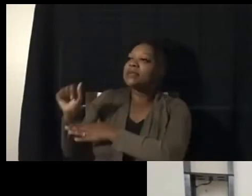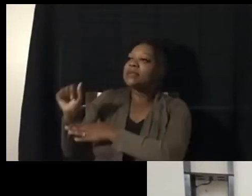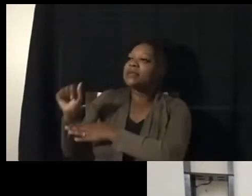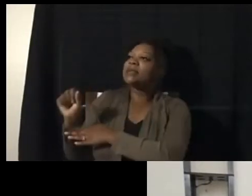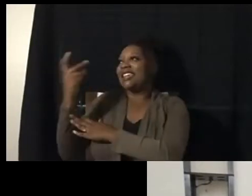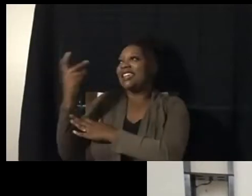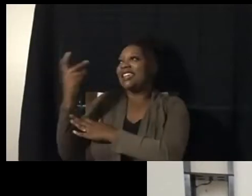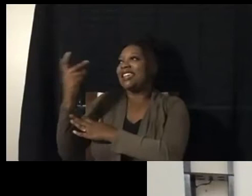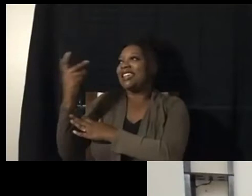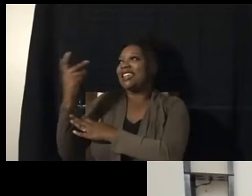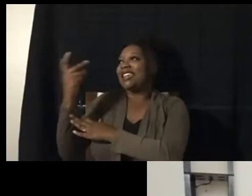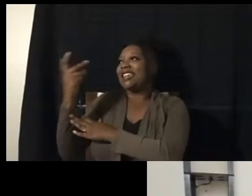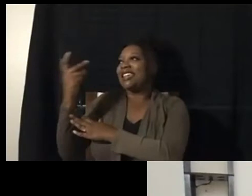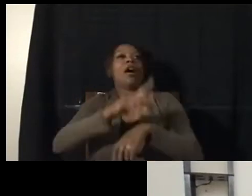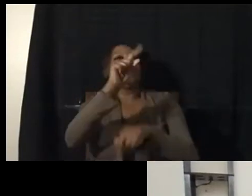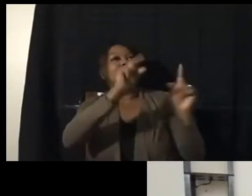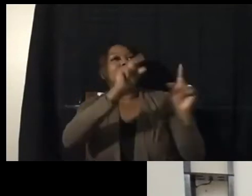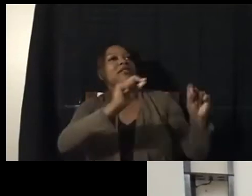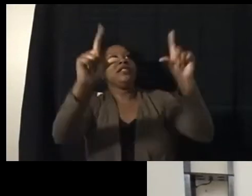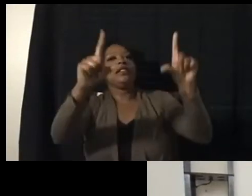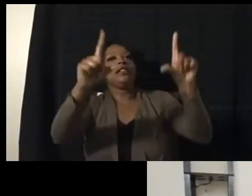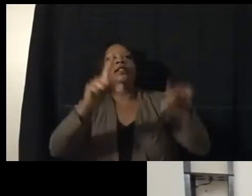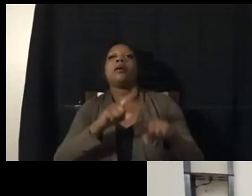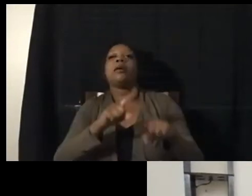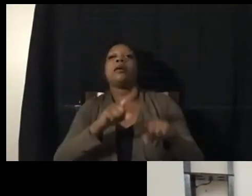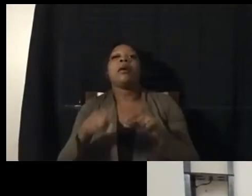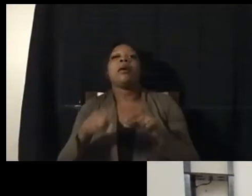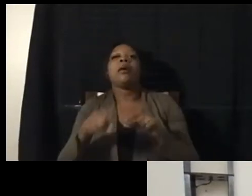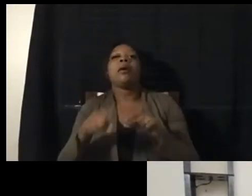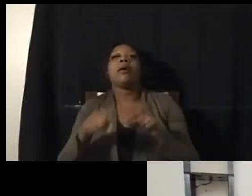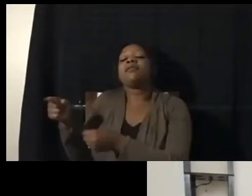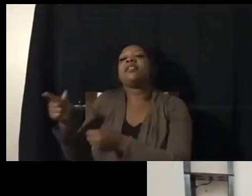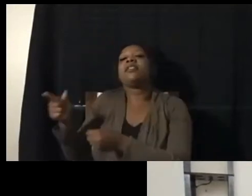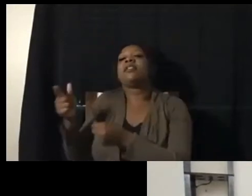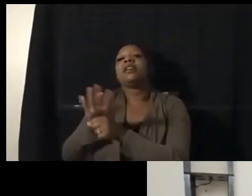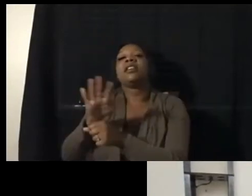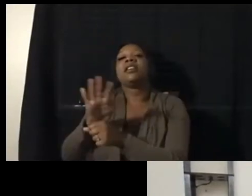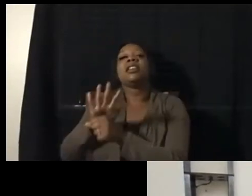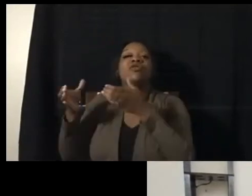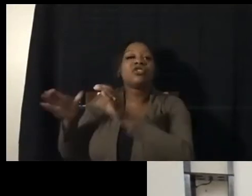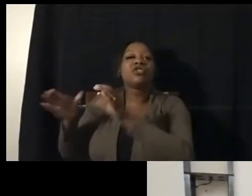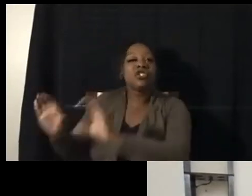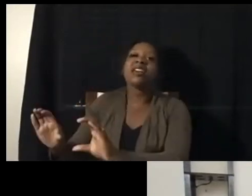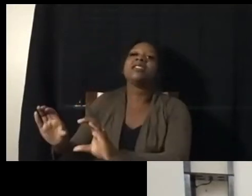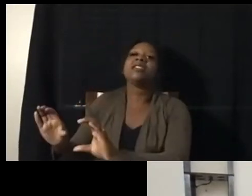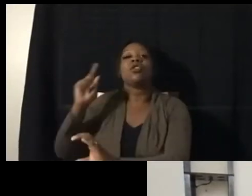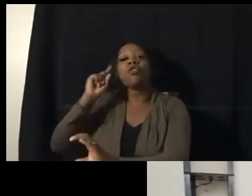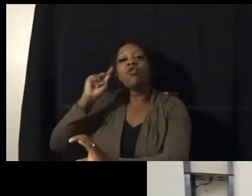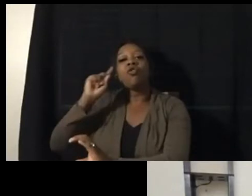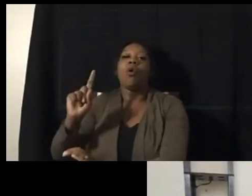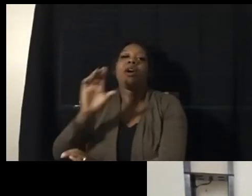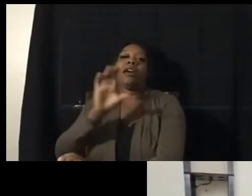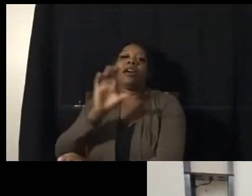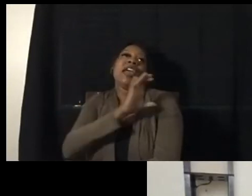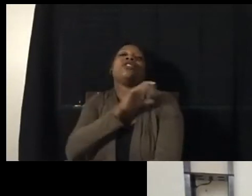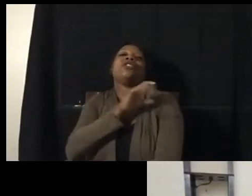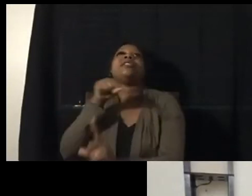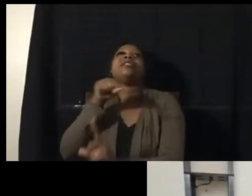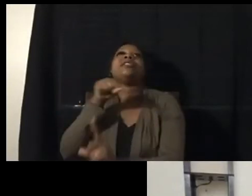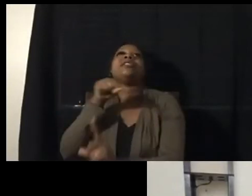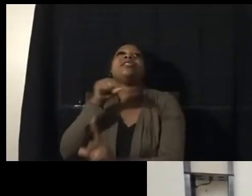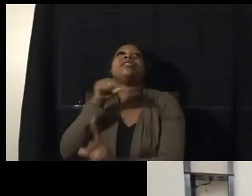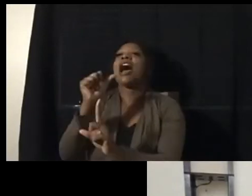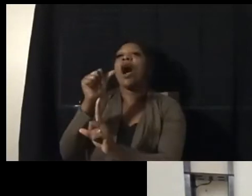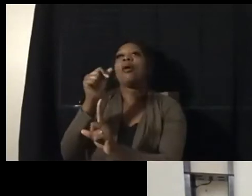chances enough to audition for characters that weren't written to be disabled. I just want to see